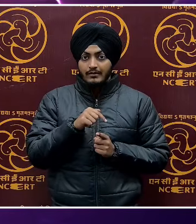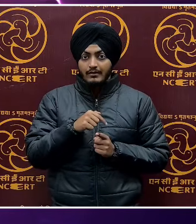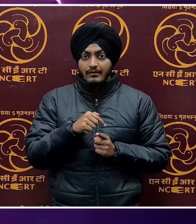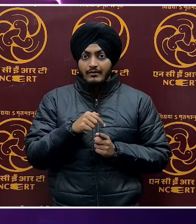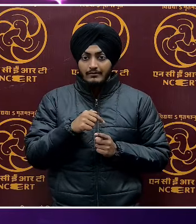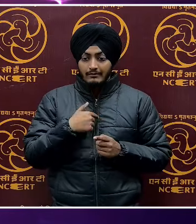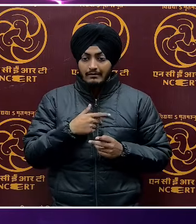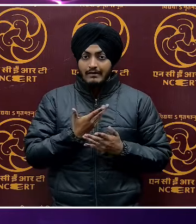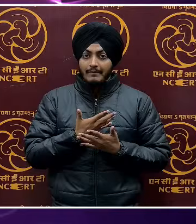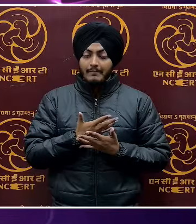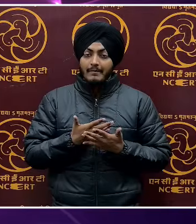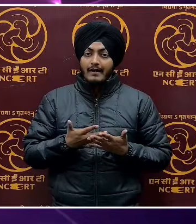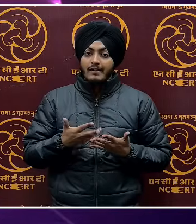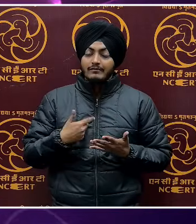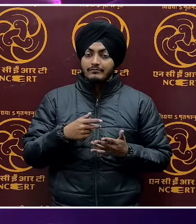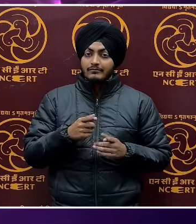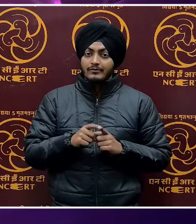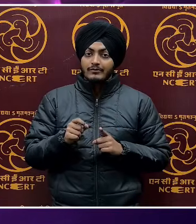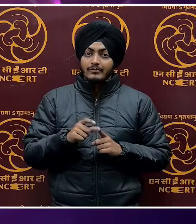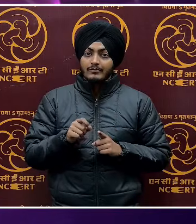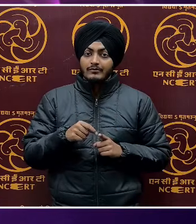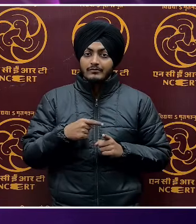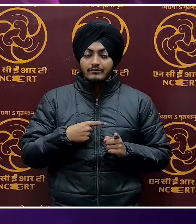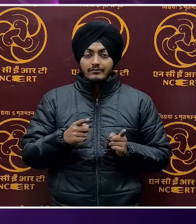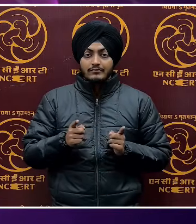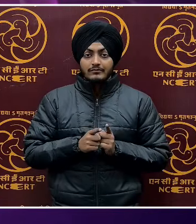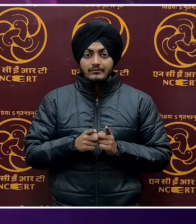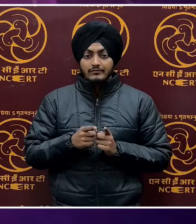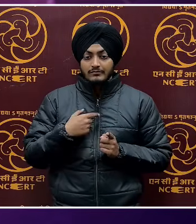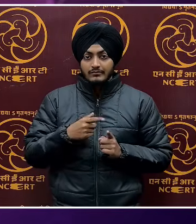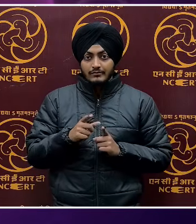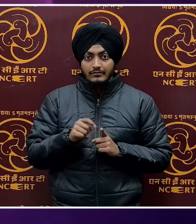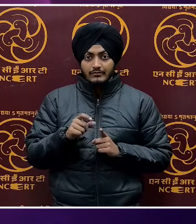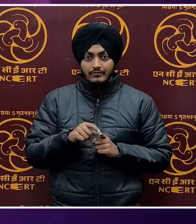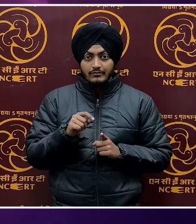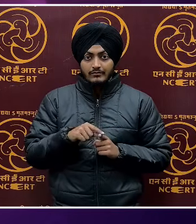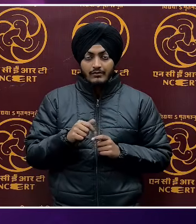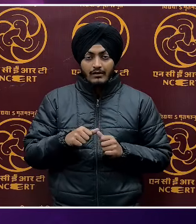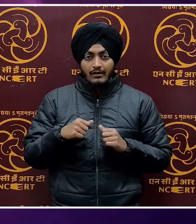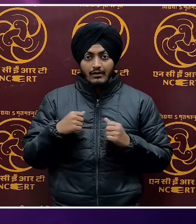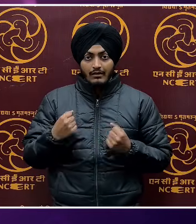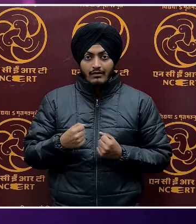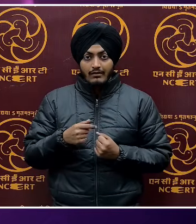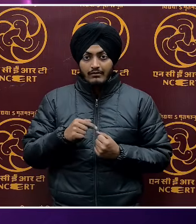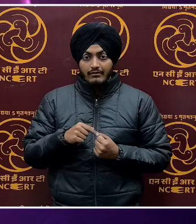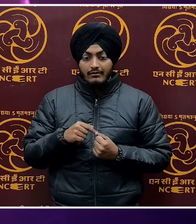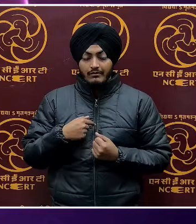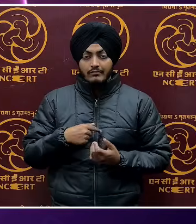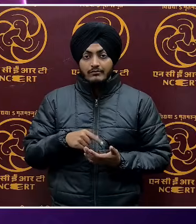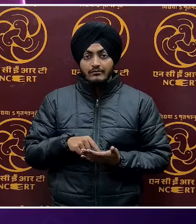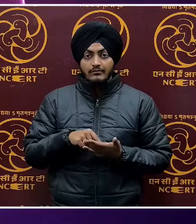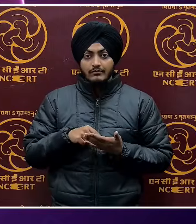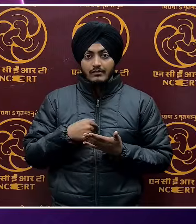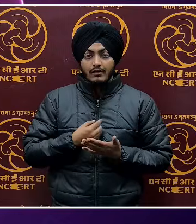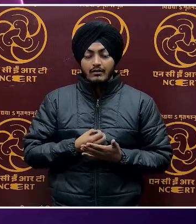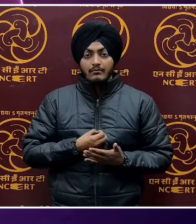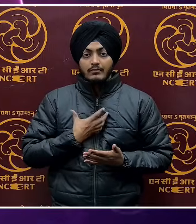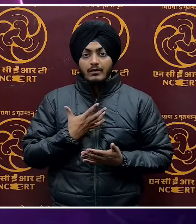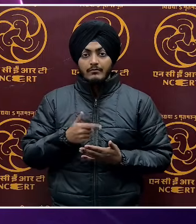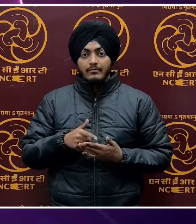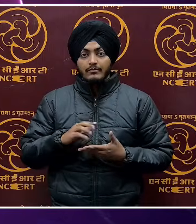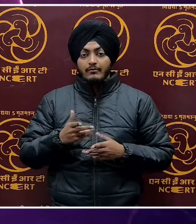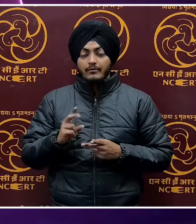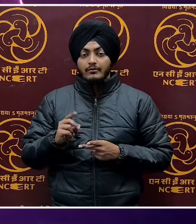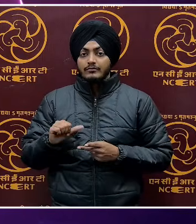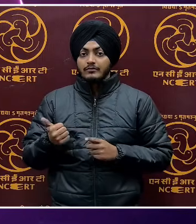doing certain things, even though they are very little things, but when we are doing certain acts of kindness, it's going to make us happy and the other